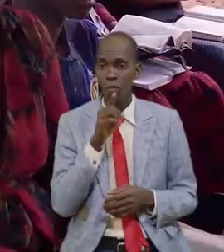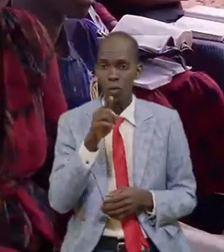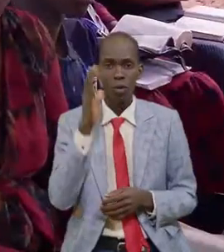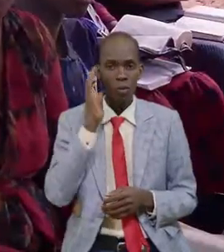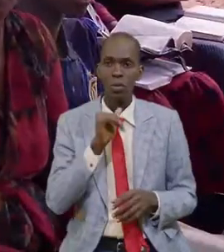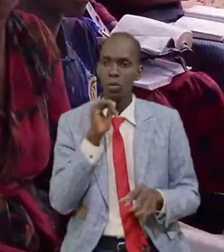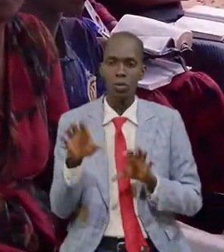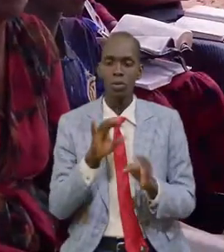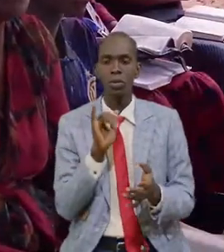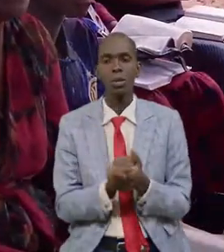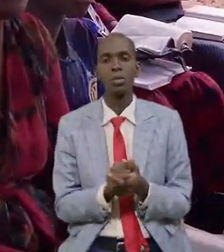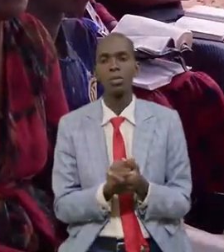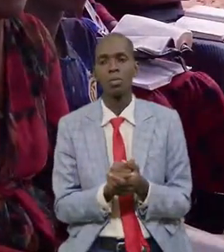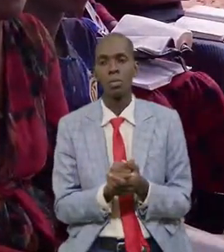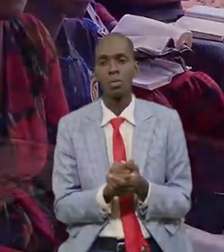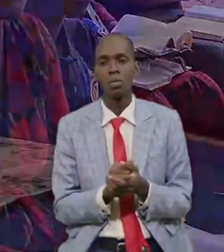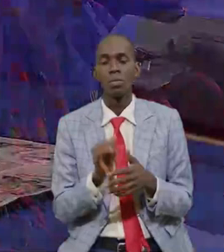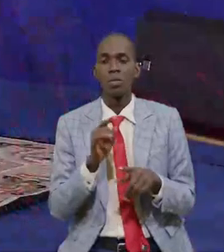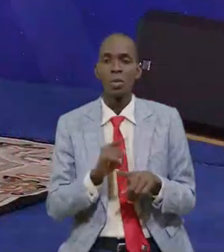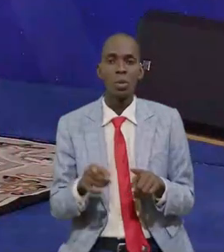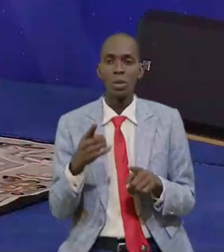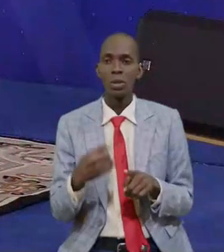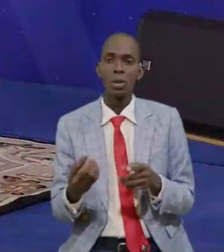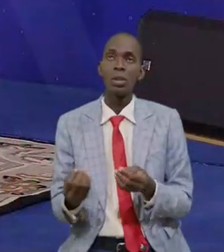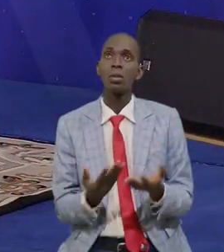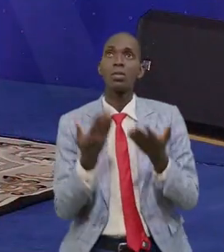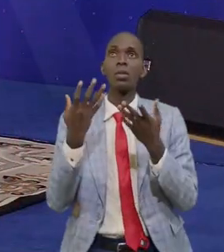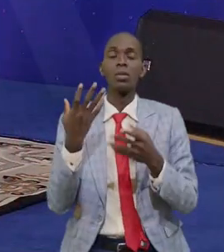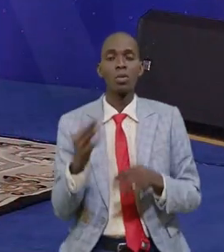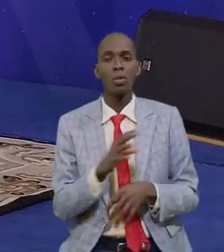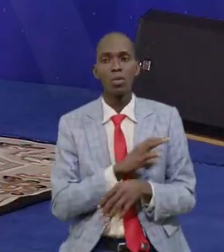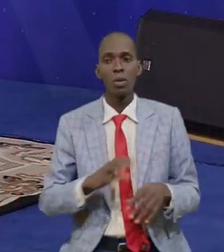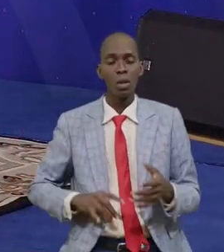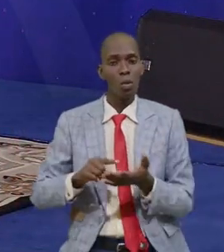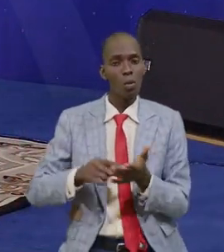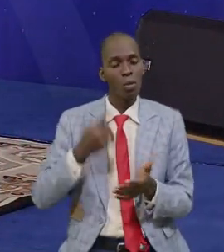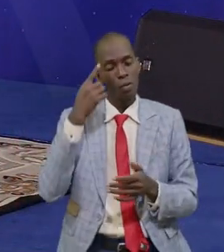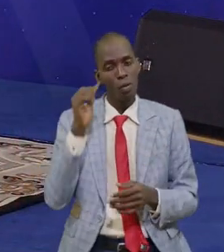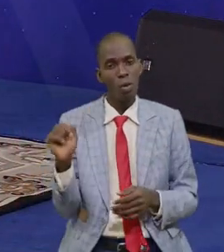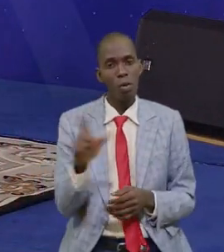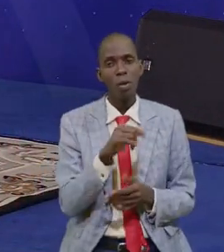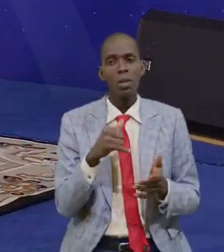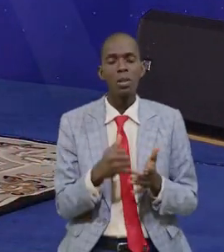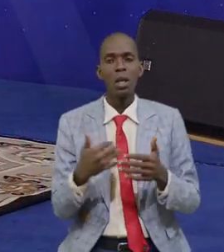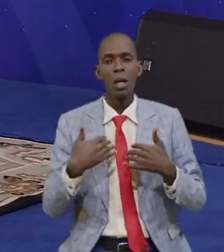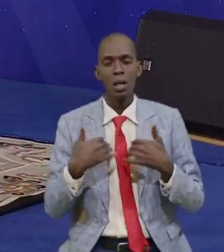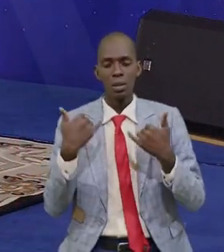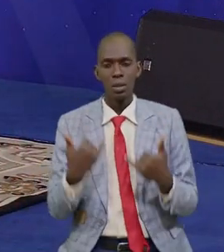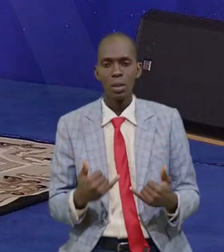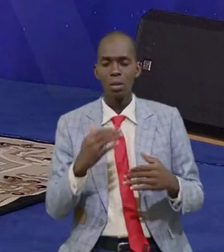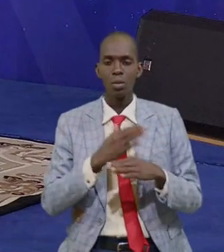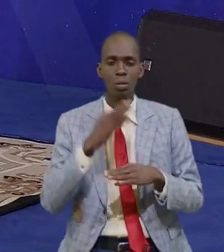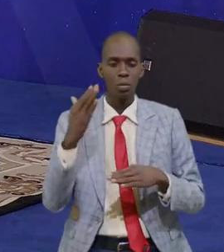that. But the sacrifice of Christ, once for all, it has now been totally done, and it is